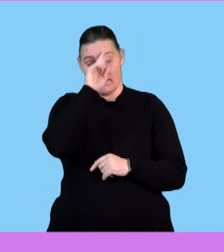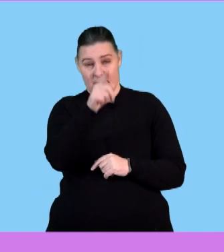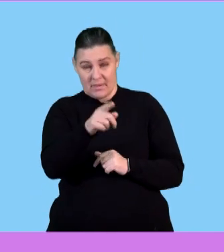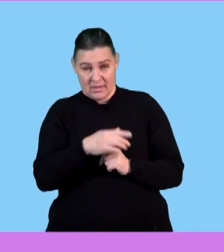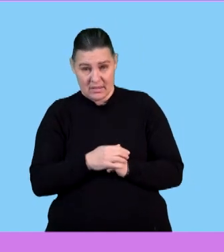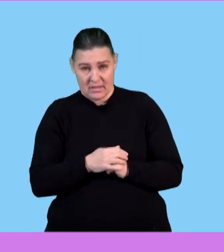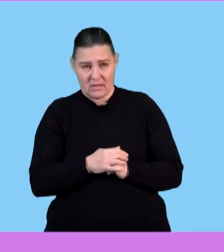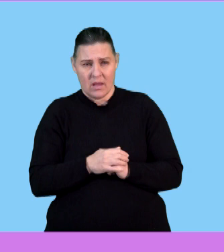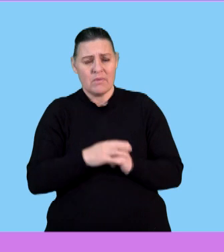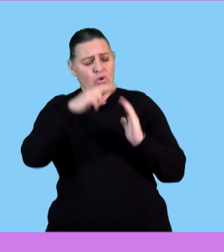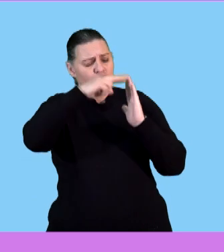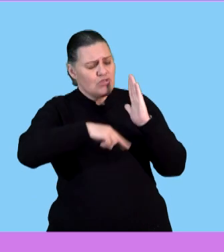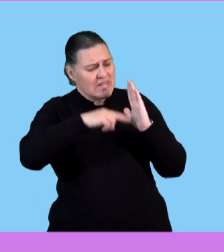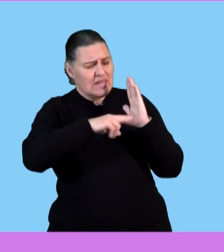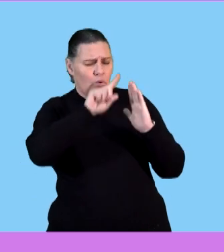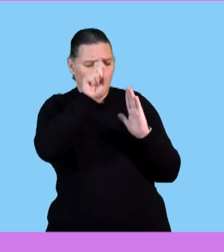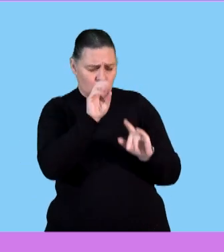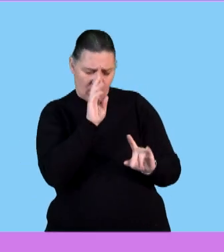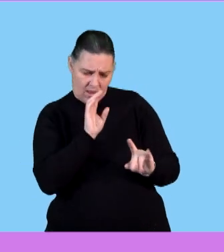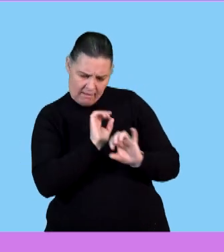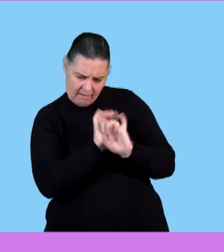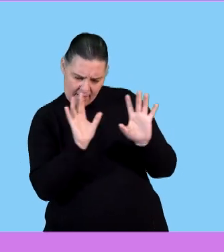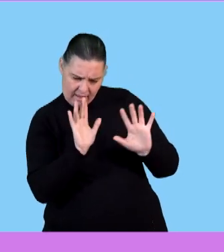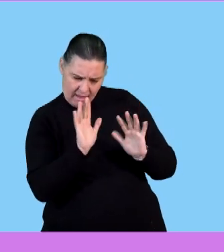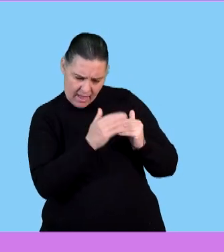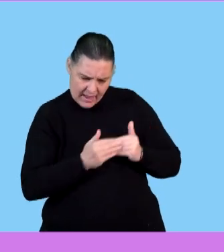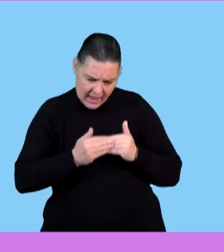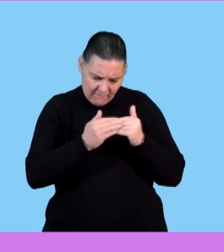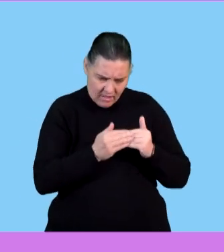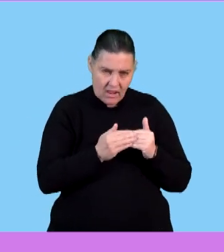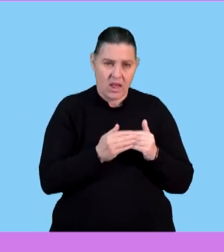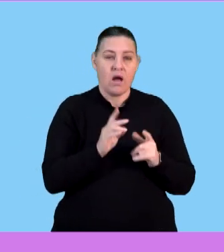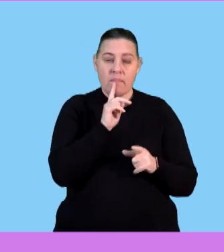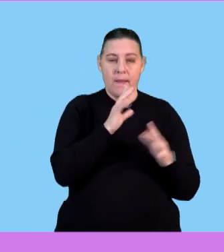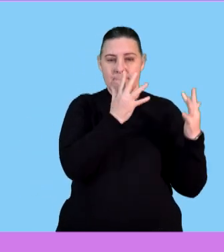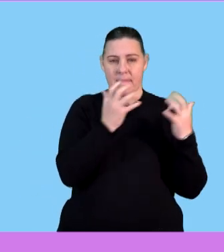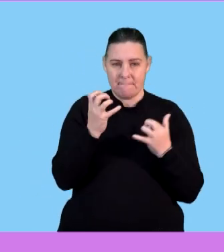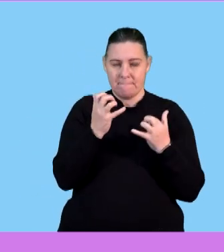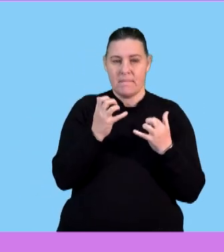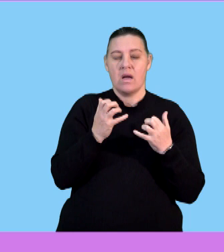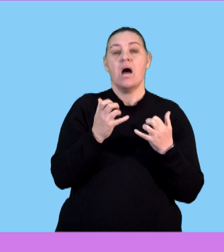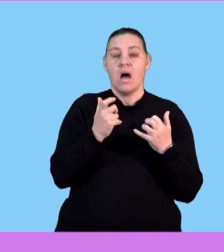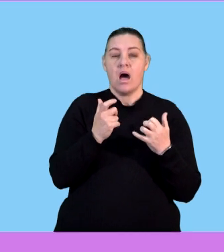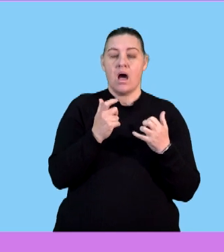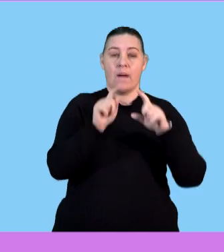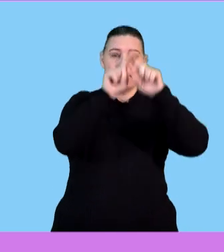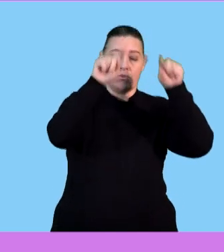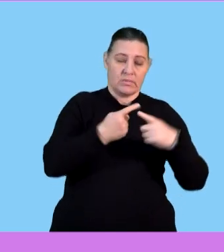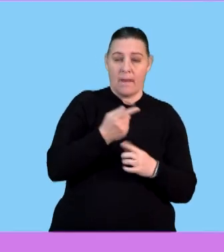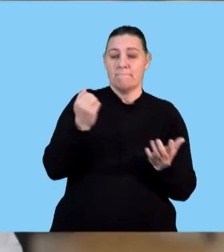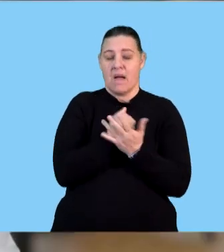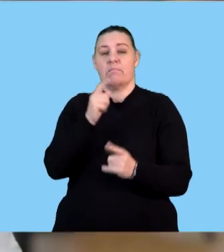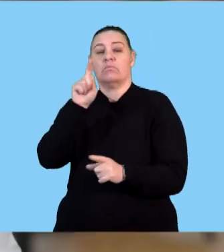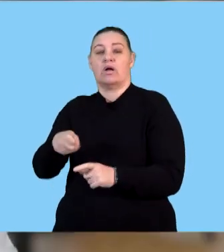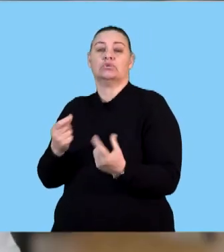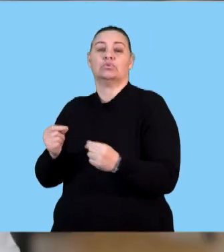Now, remember, read the questions carefully. It's easy to calculate perimeter when asked to calculate area and stuff like that.